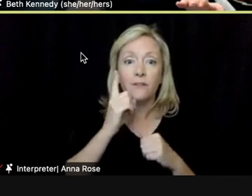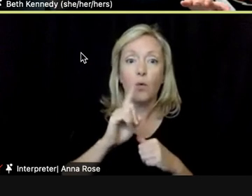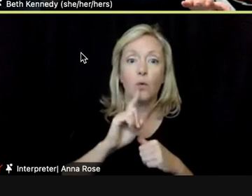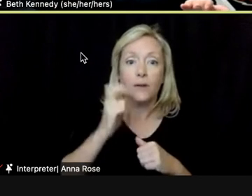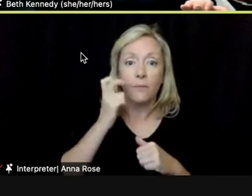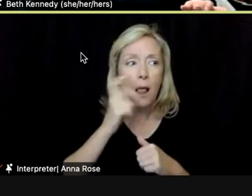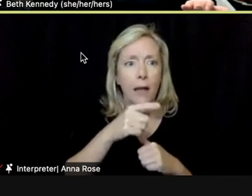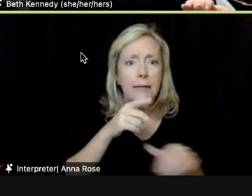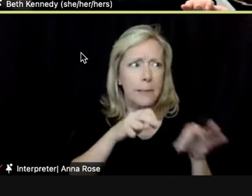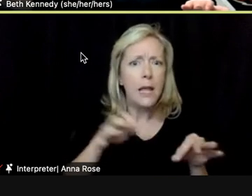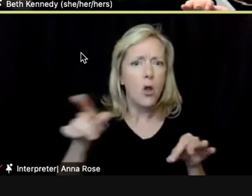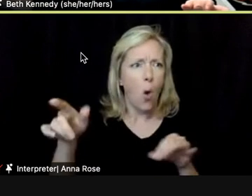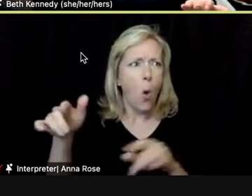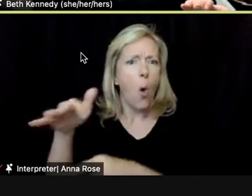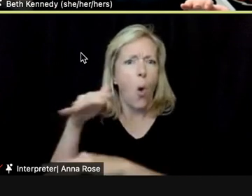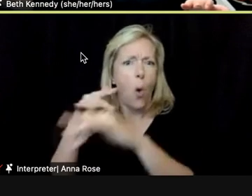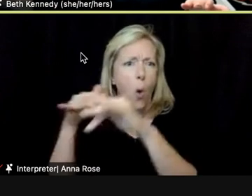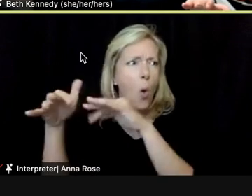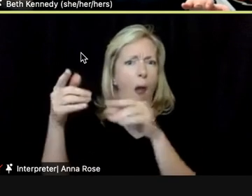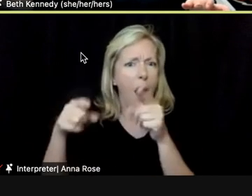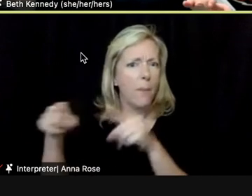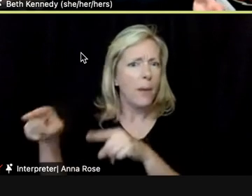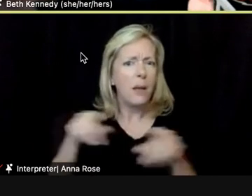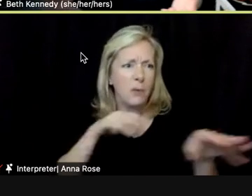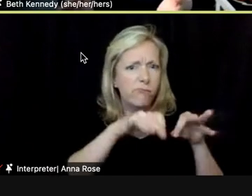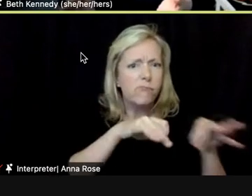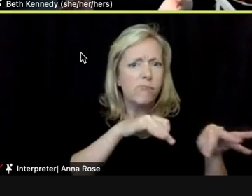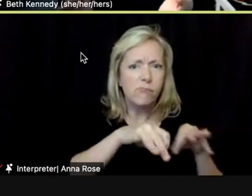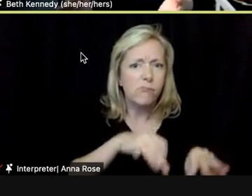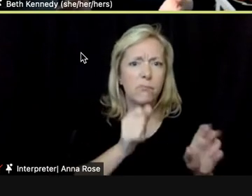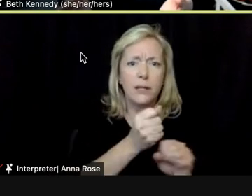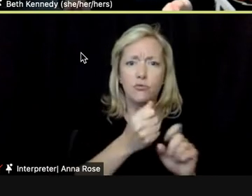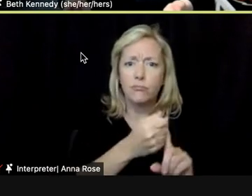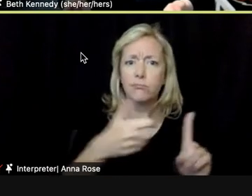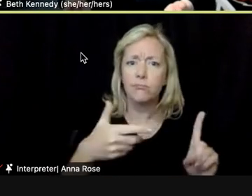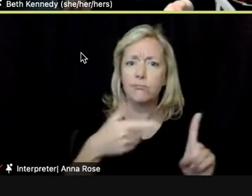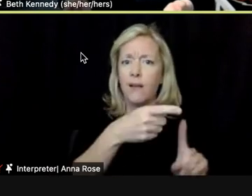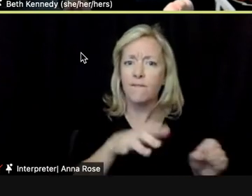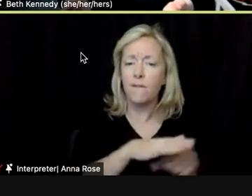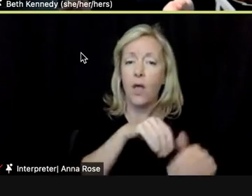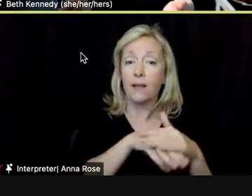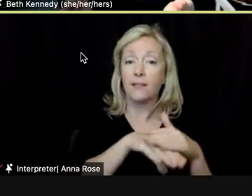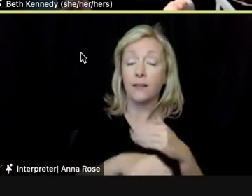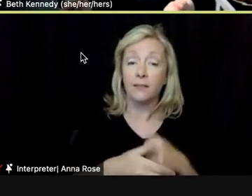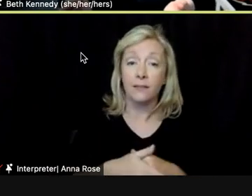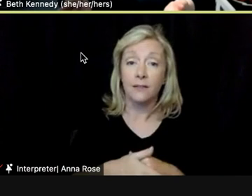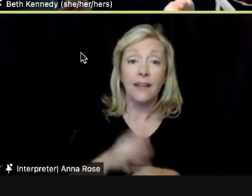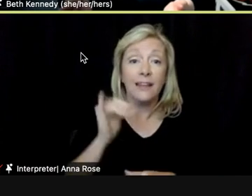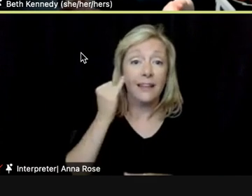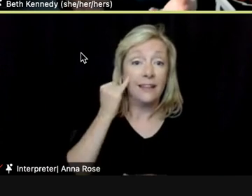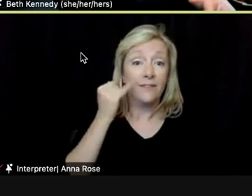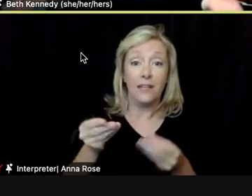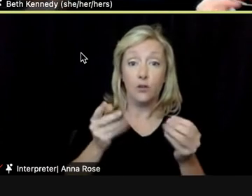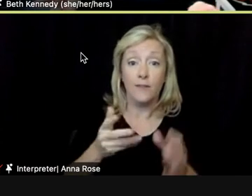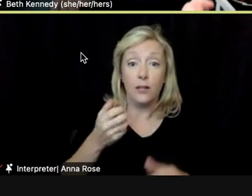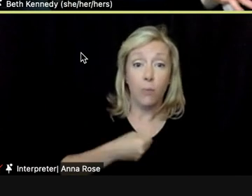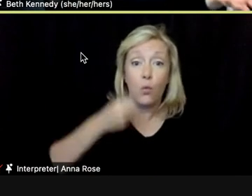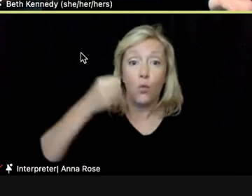And if the intervener gets pulled to do something else, access is gone. If the team